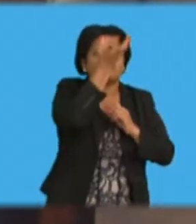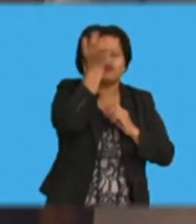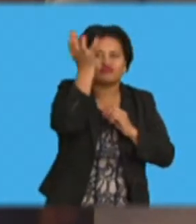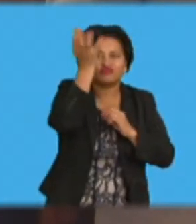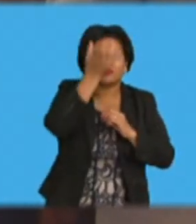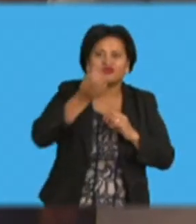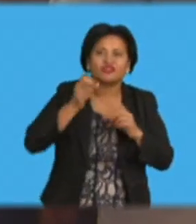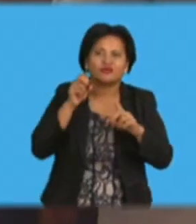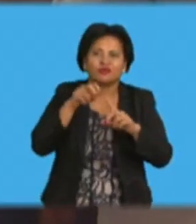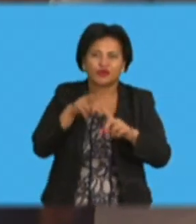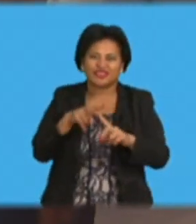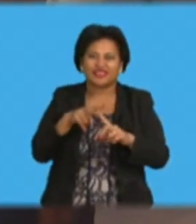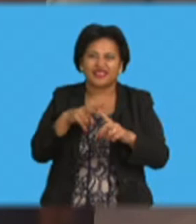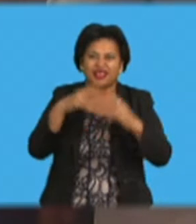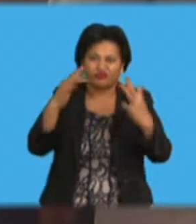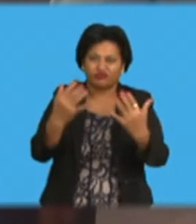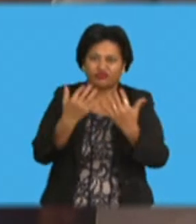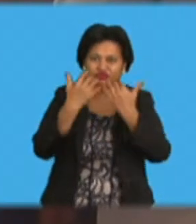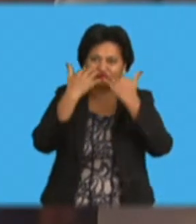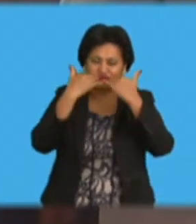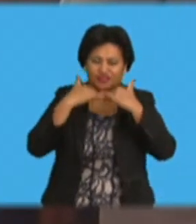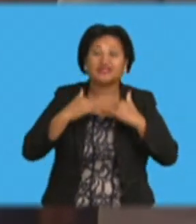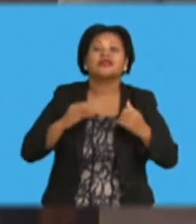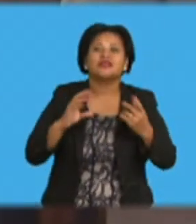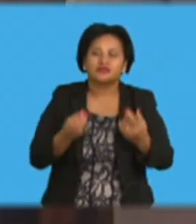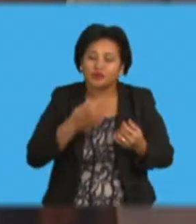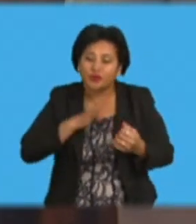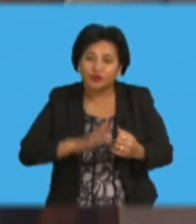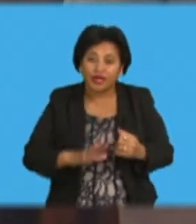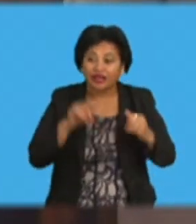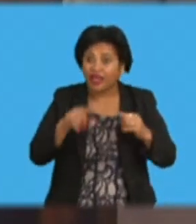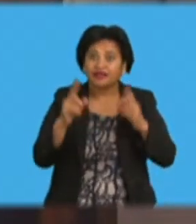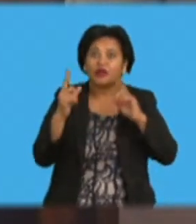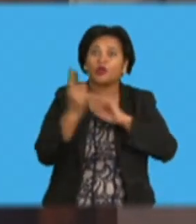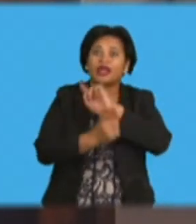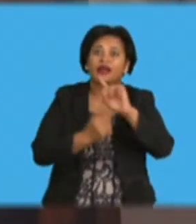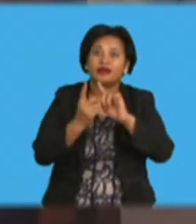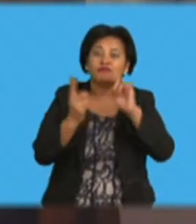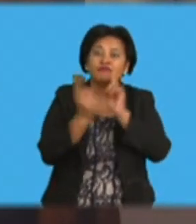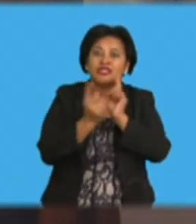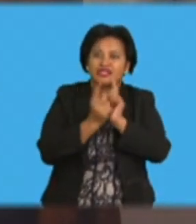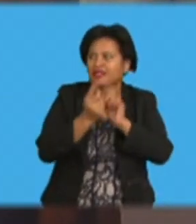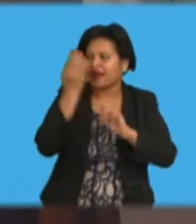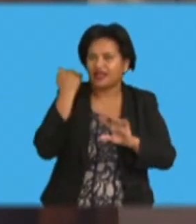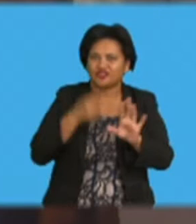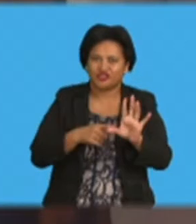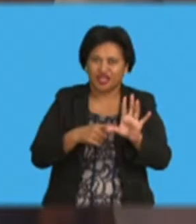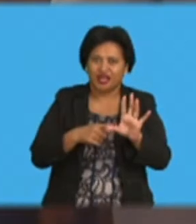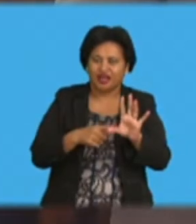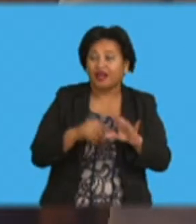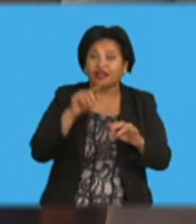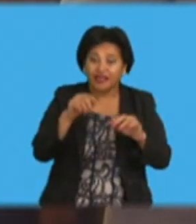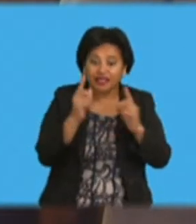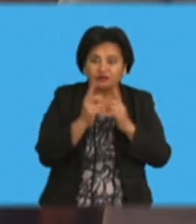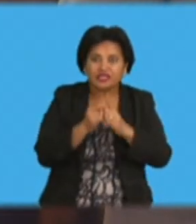to reduce its impact on people that are employed. Through that symposium on asbestos, we've created networks, collaboration between